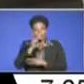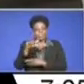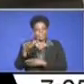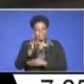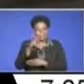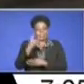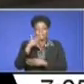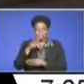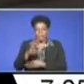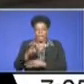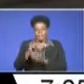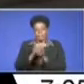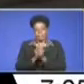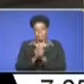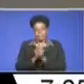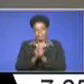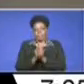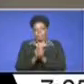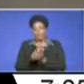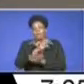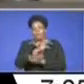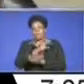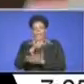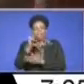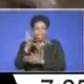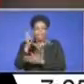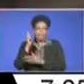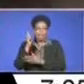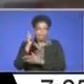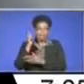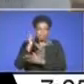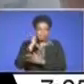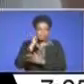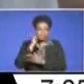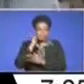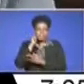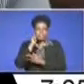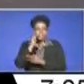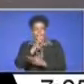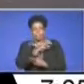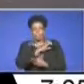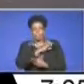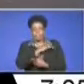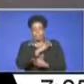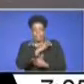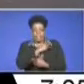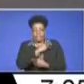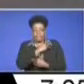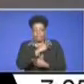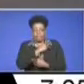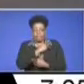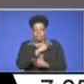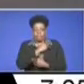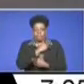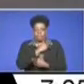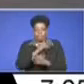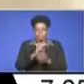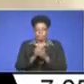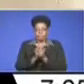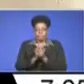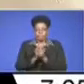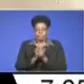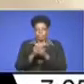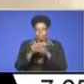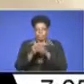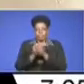bad. Constable Letitia McKenzie, who resisted peer pressure as a child, helps to steer young people out of a life of